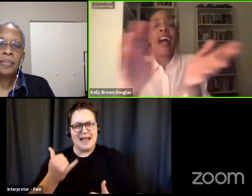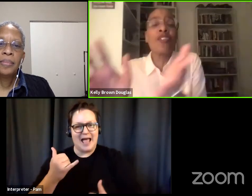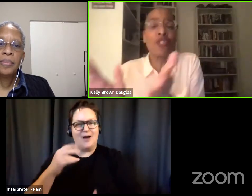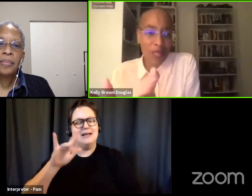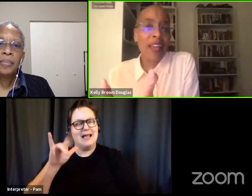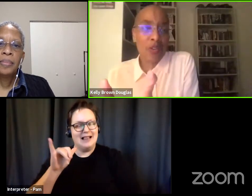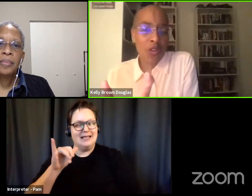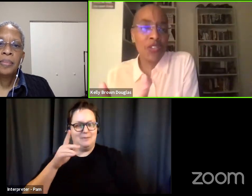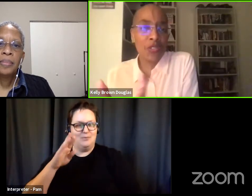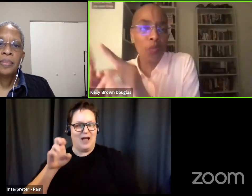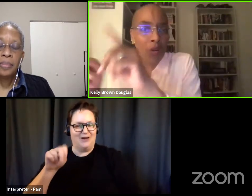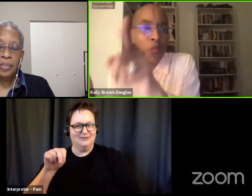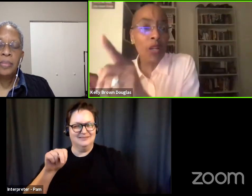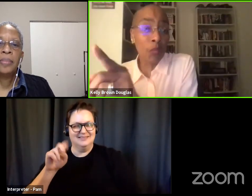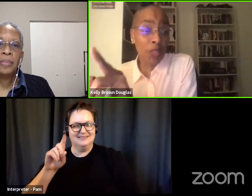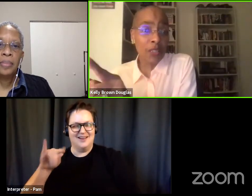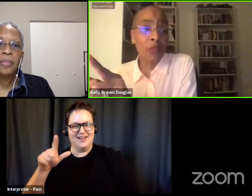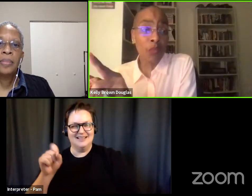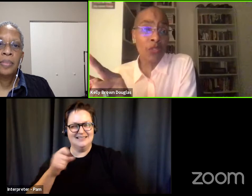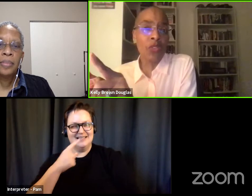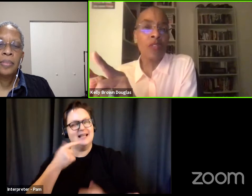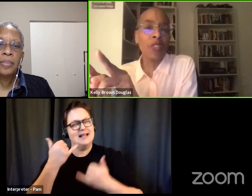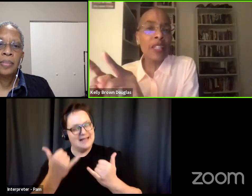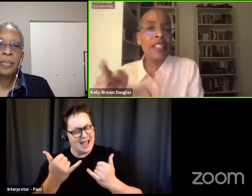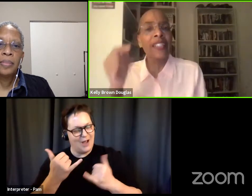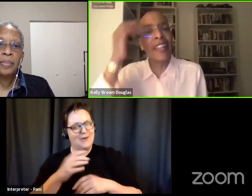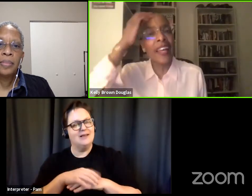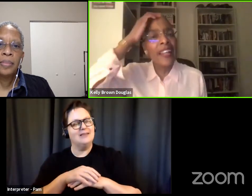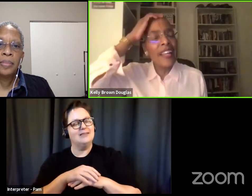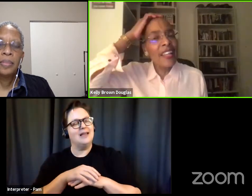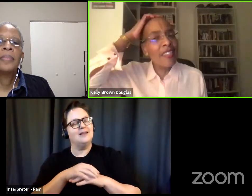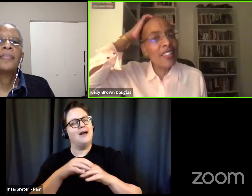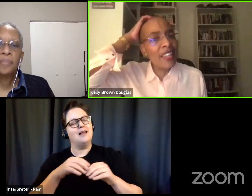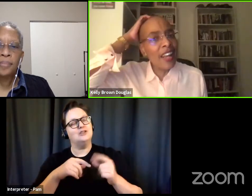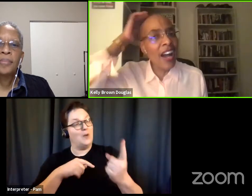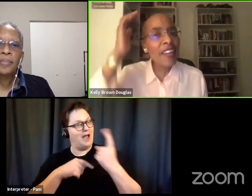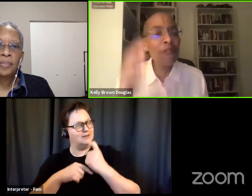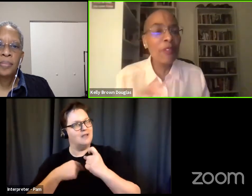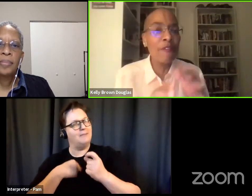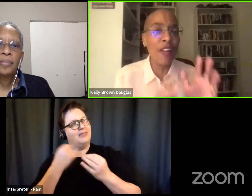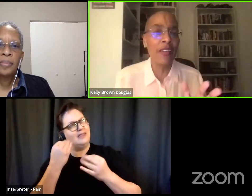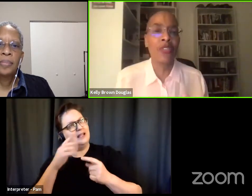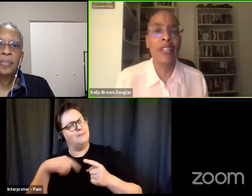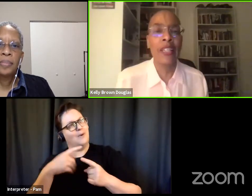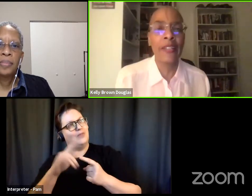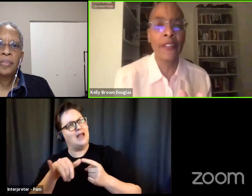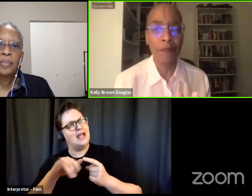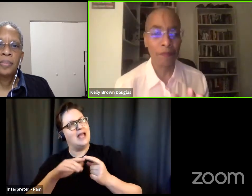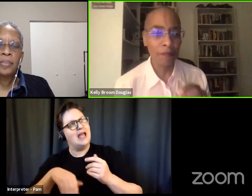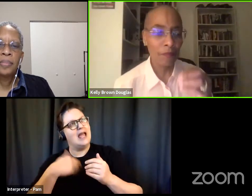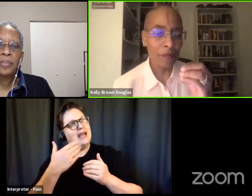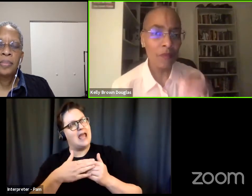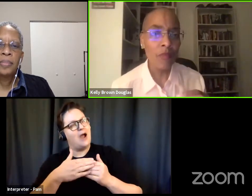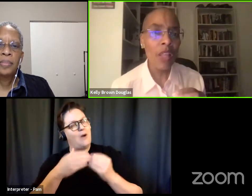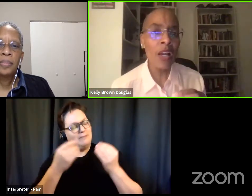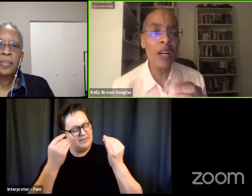as you ask me that question, what sort of leads to that. And then I have been fascinated